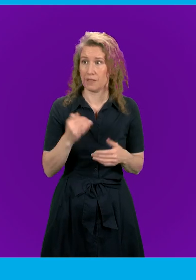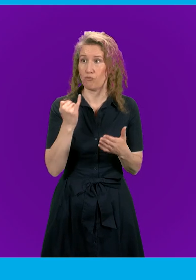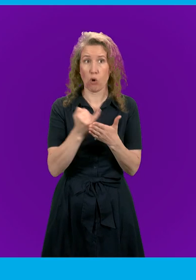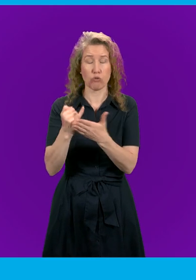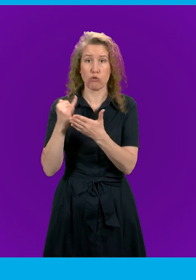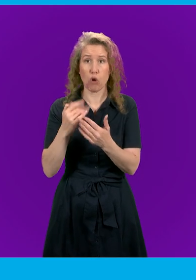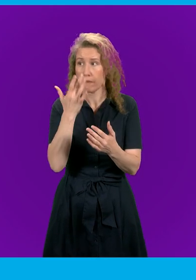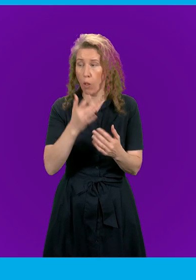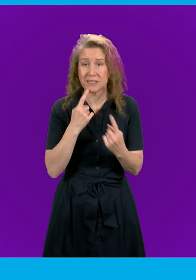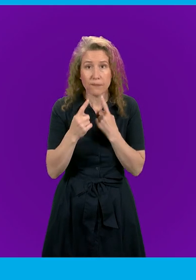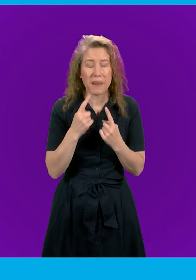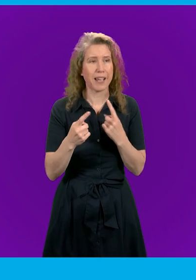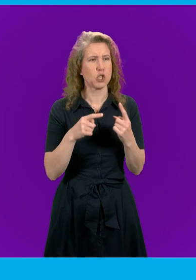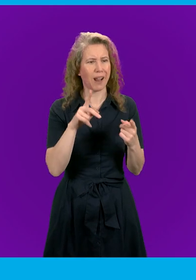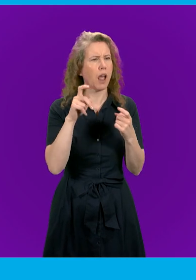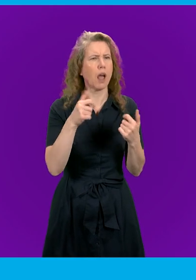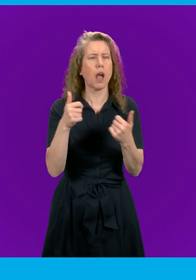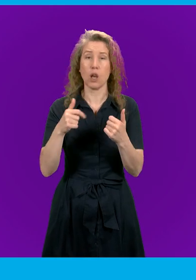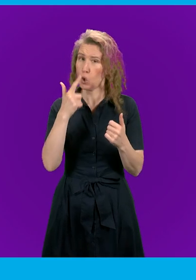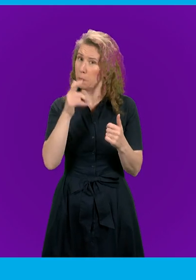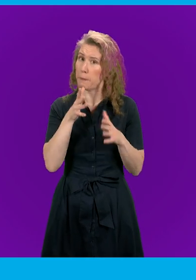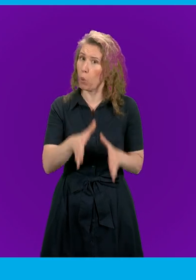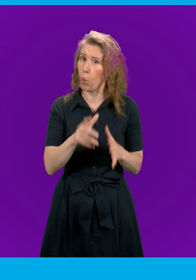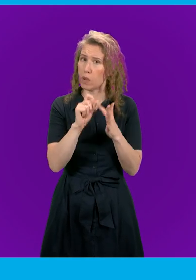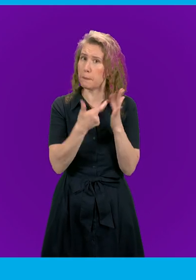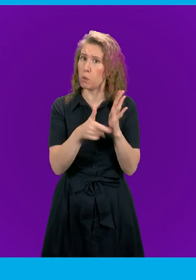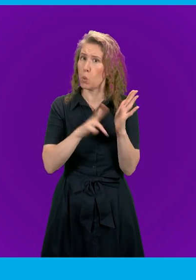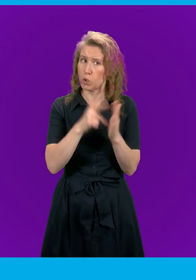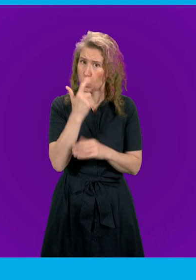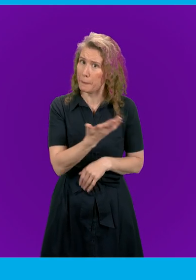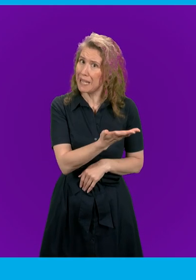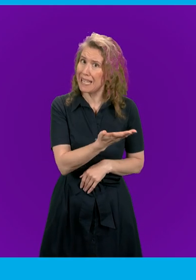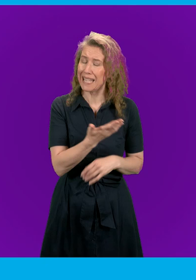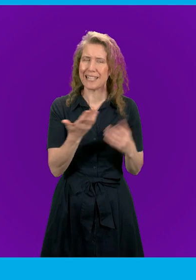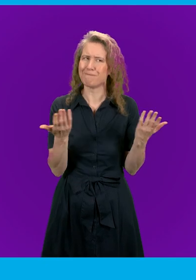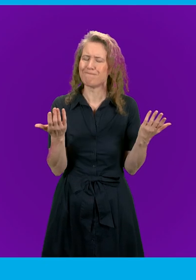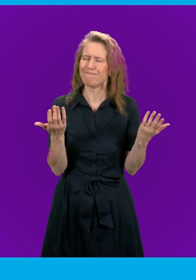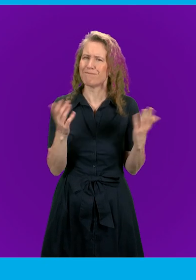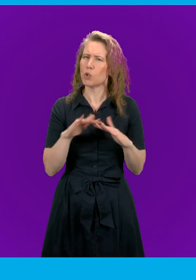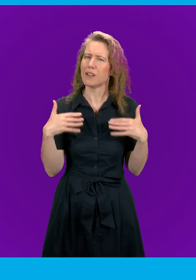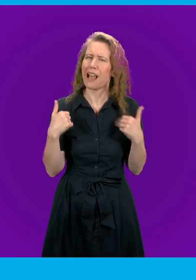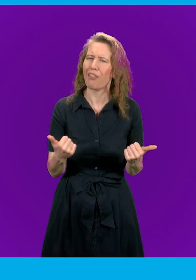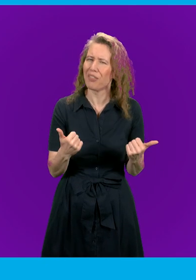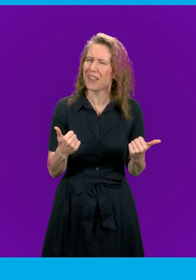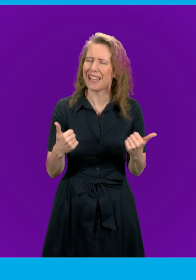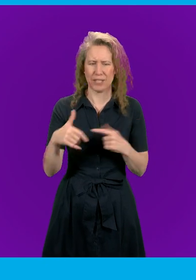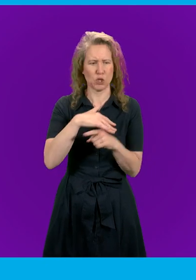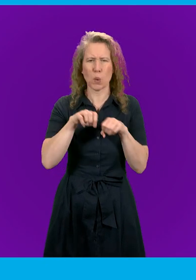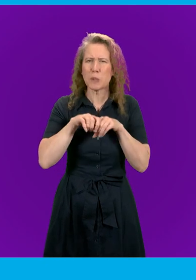inaccurate stuff on the internet, pornography, stuff circulating on social